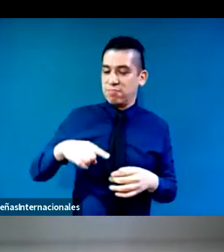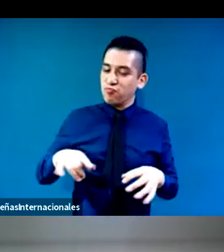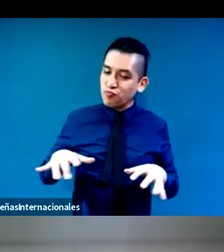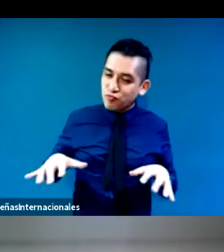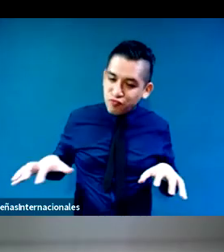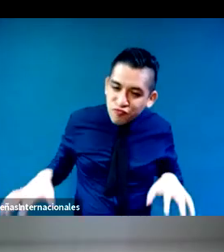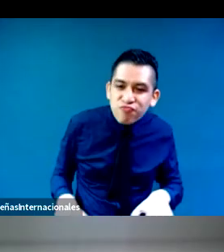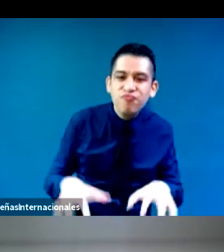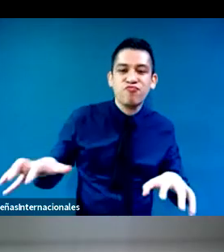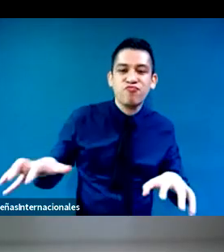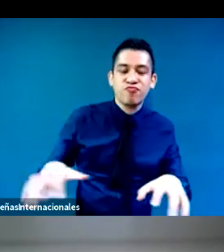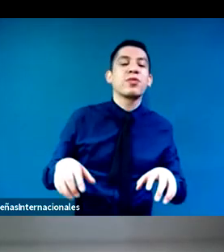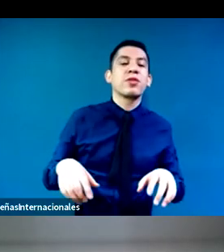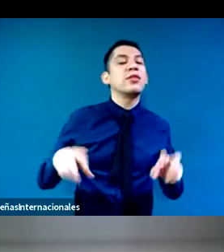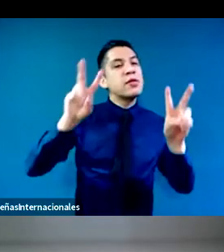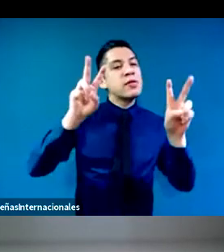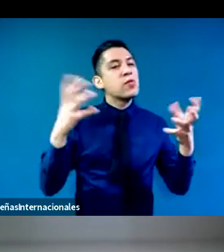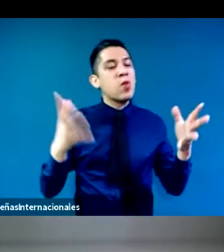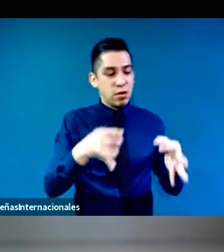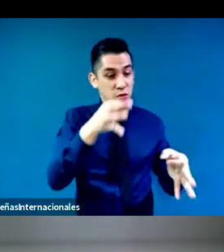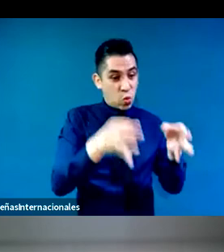much, and back over to you, Seemin.